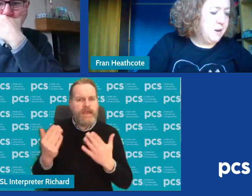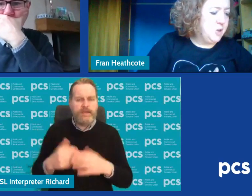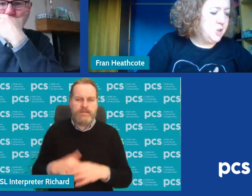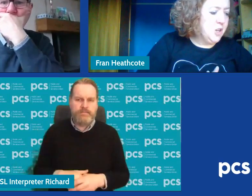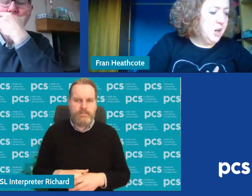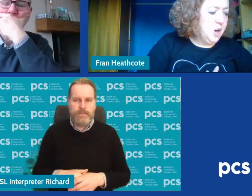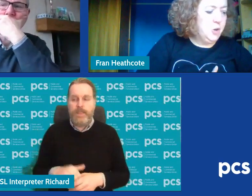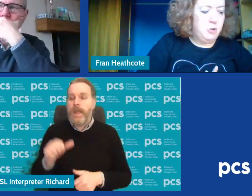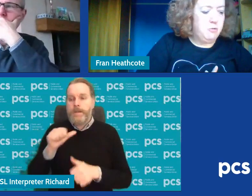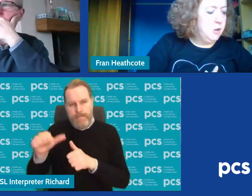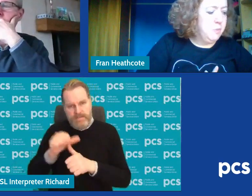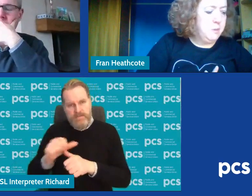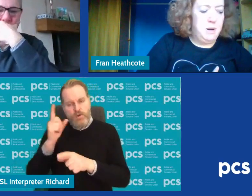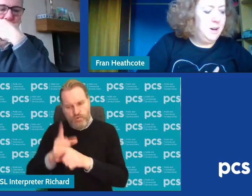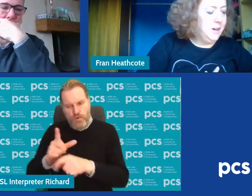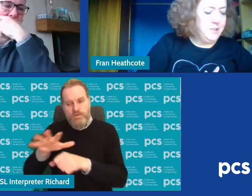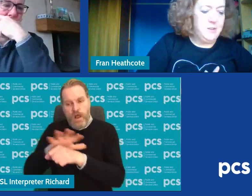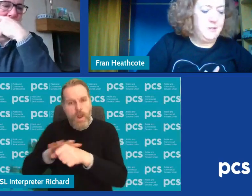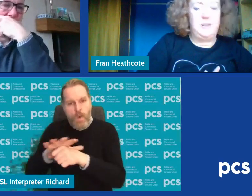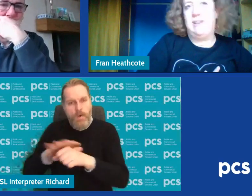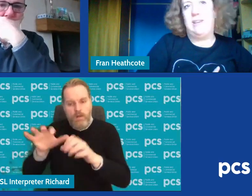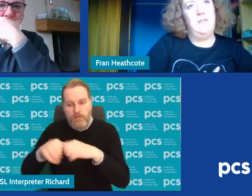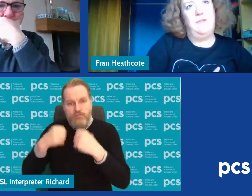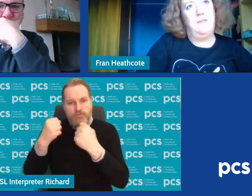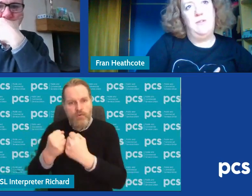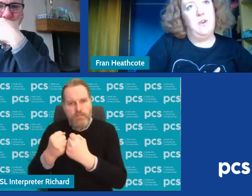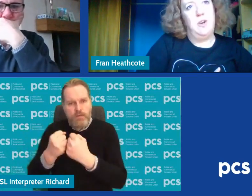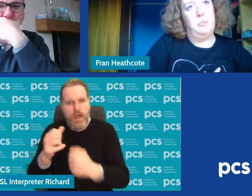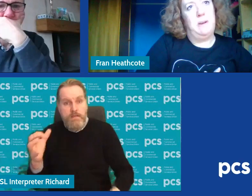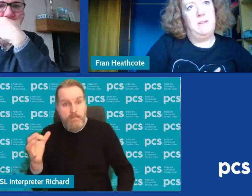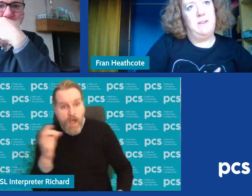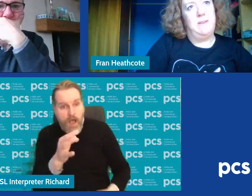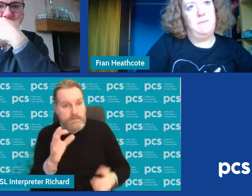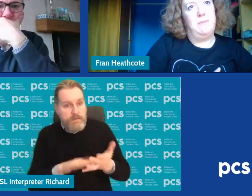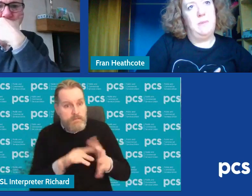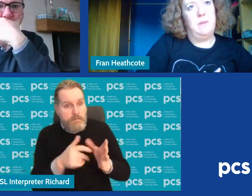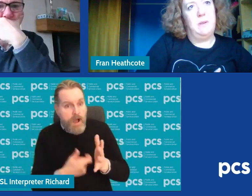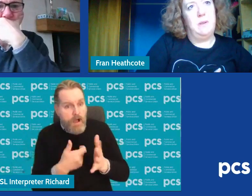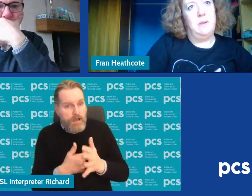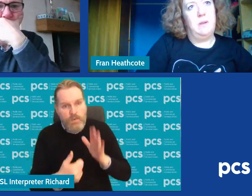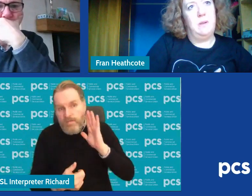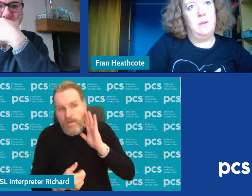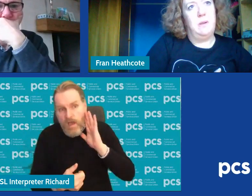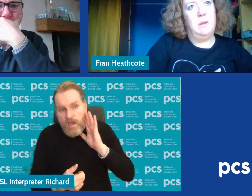your branch and your group. But Mark, I don't know if it's something you've heard or picked up.